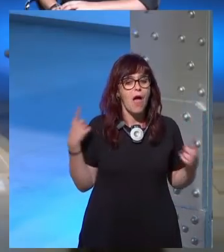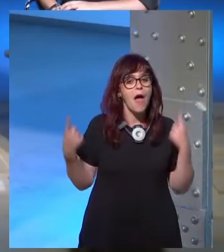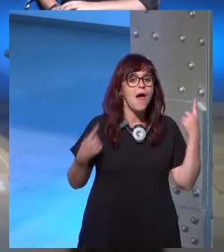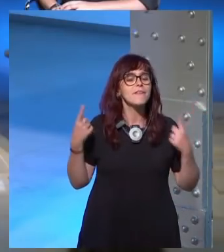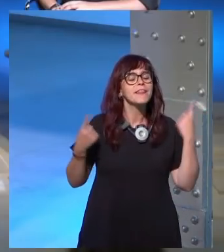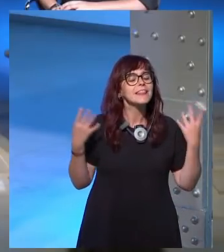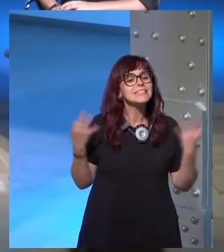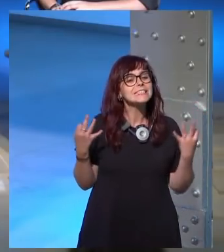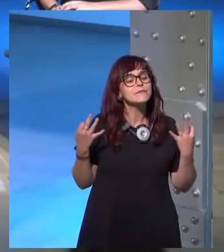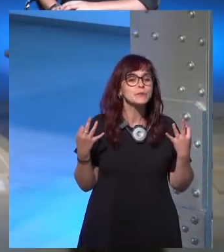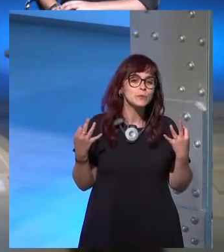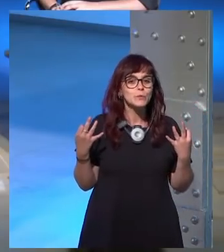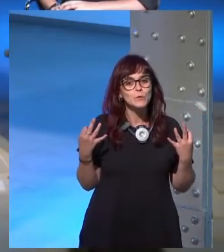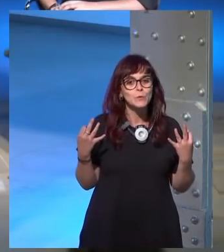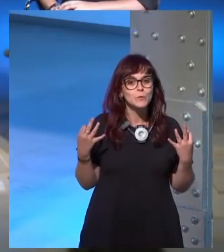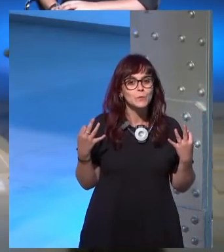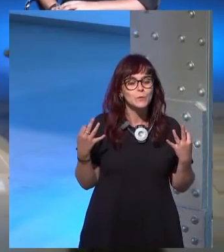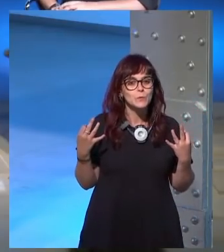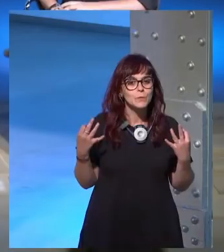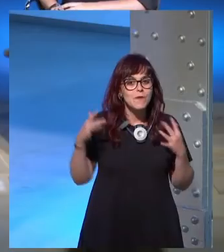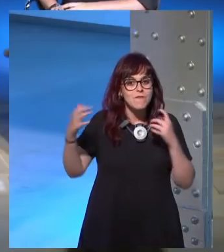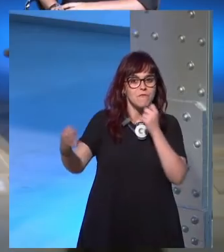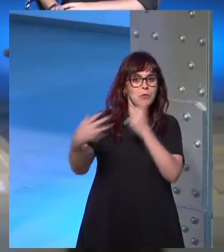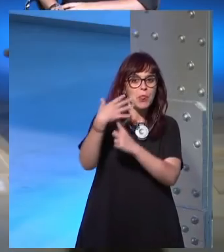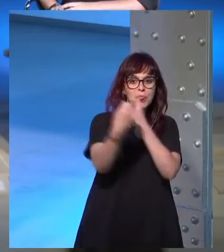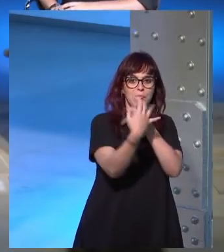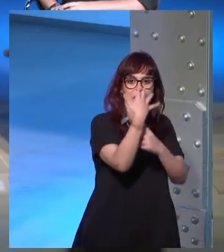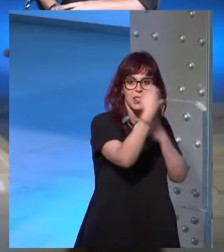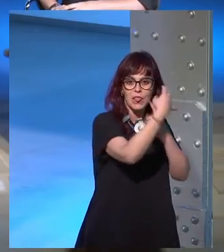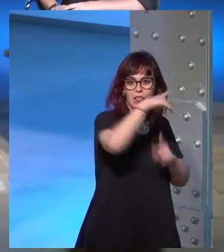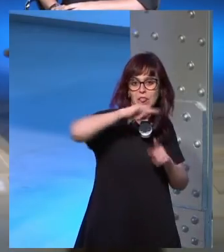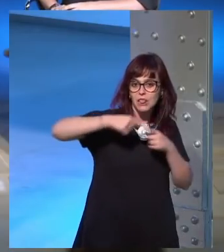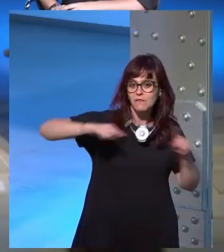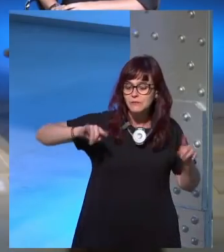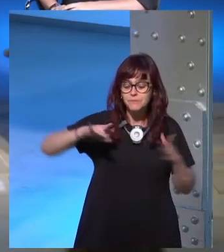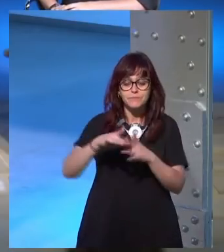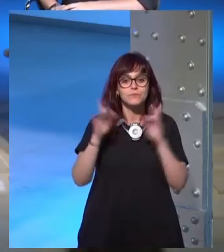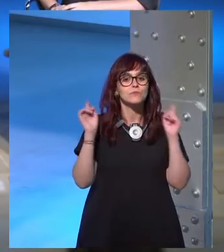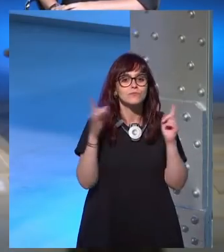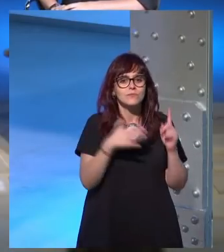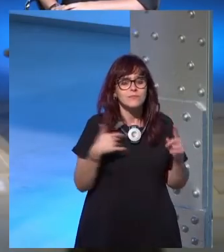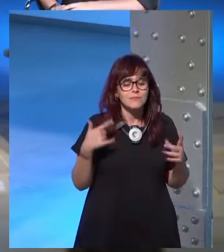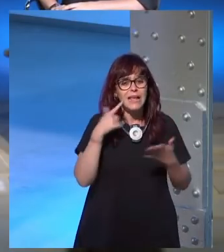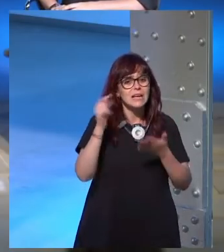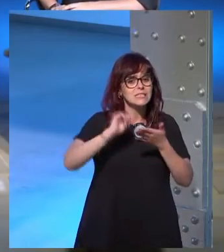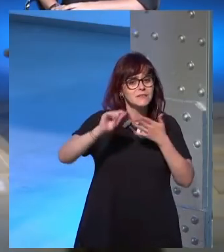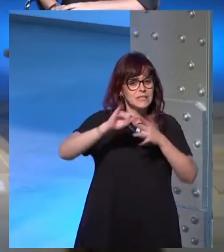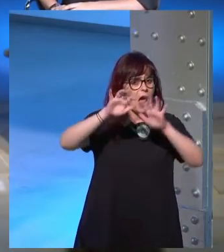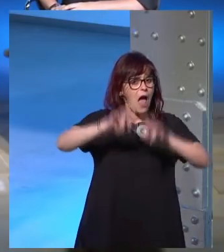too, is that sometimes you burn and you churn and churn and churn and churn and churn, and then you are like,